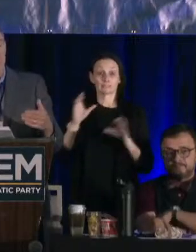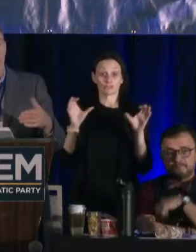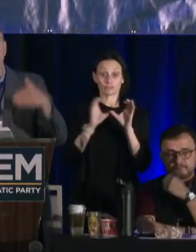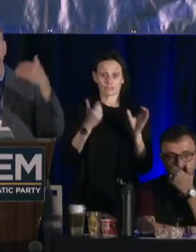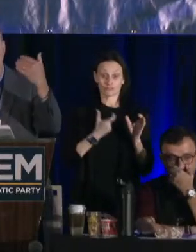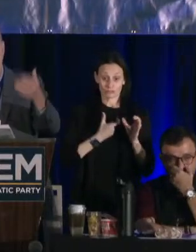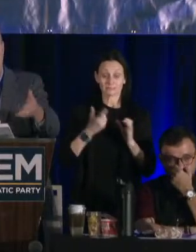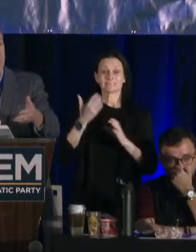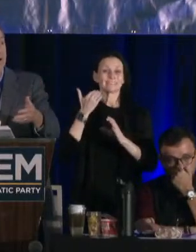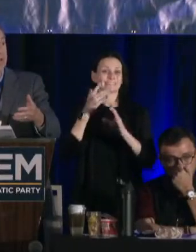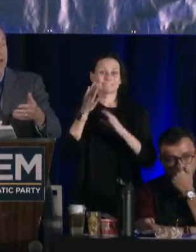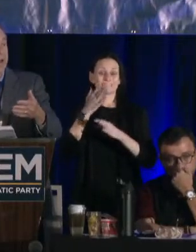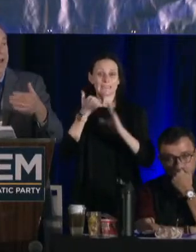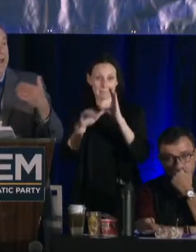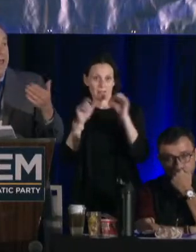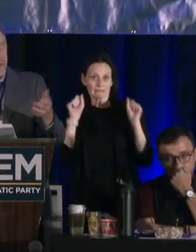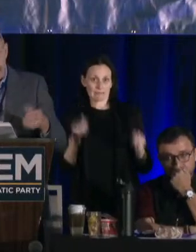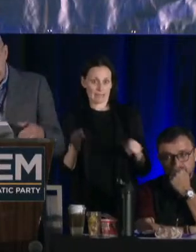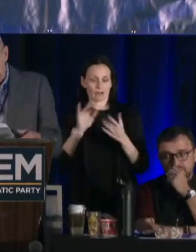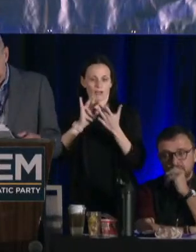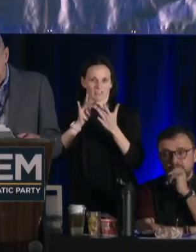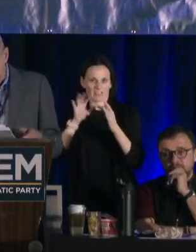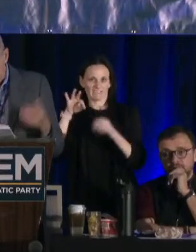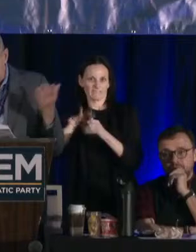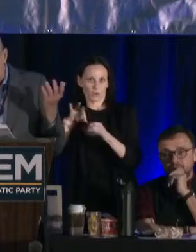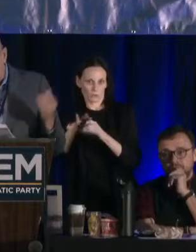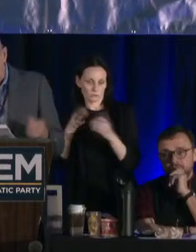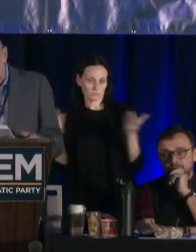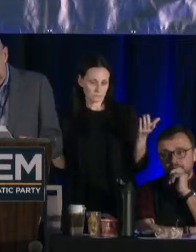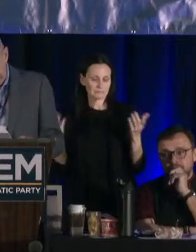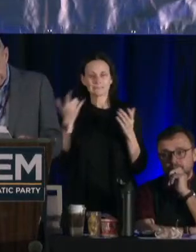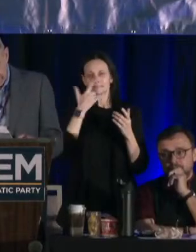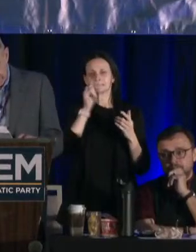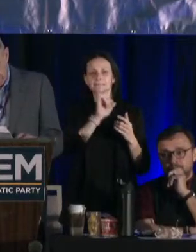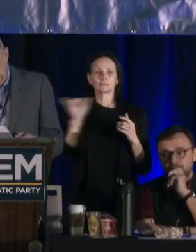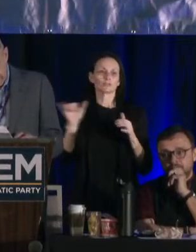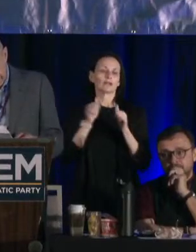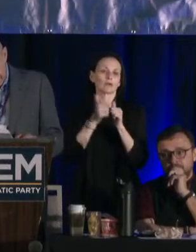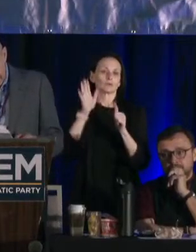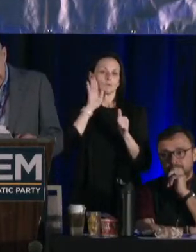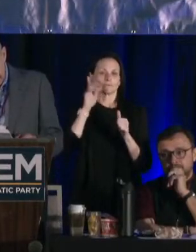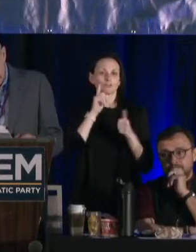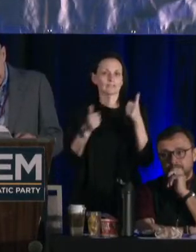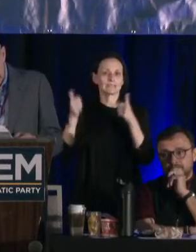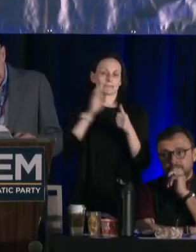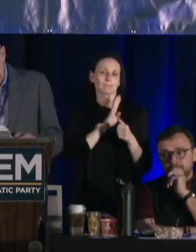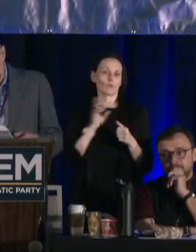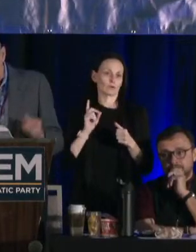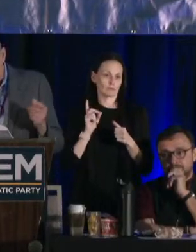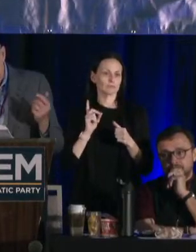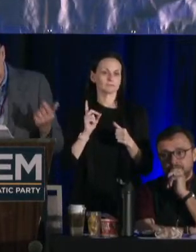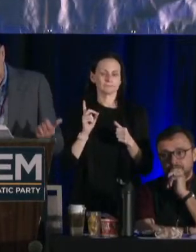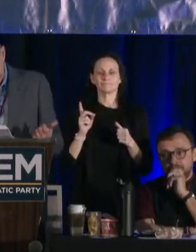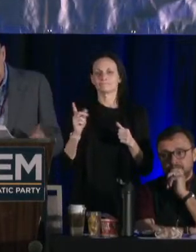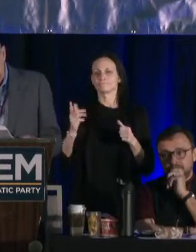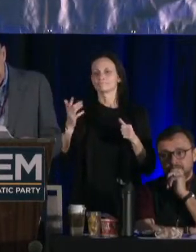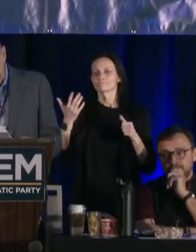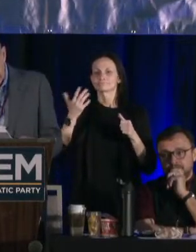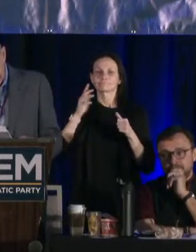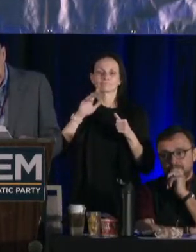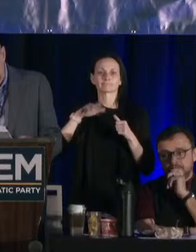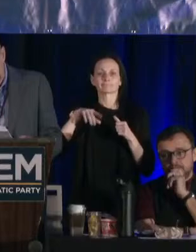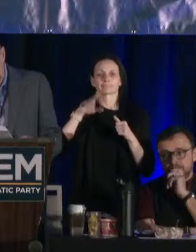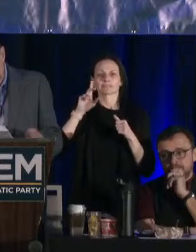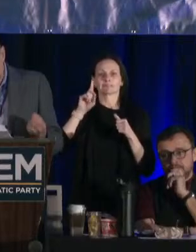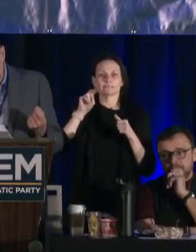of being mailed a ballot, and then they can go online and vote that way, similar to how we did the e-board, the DNC